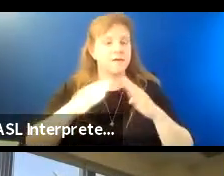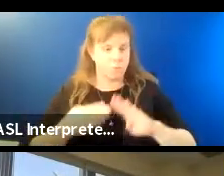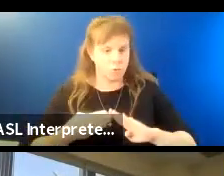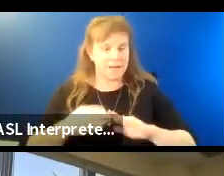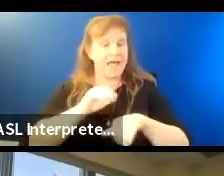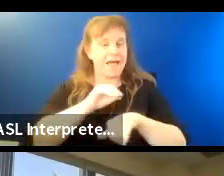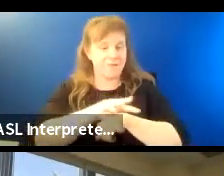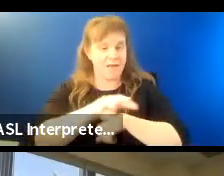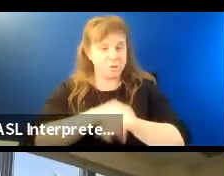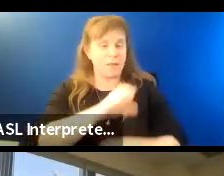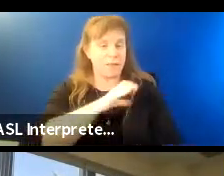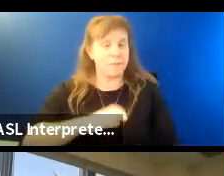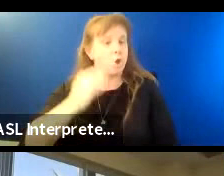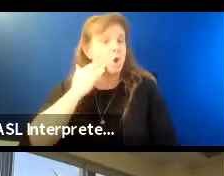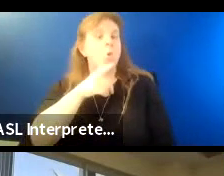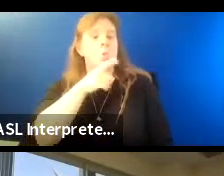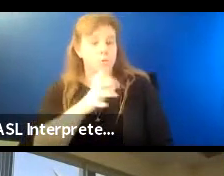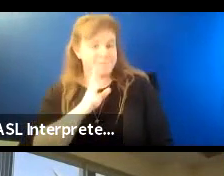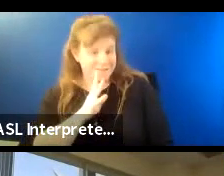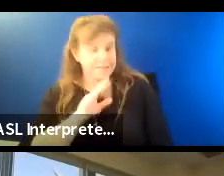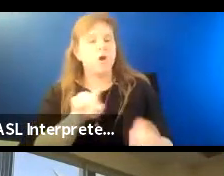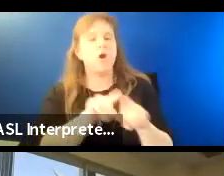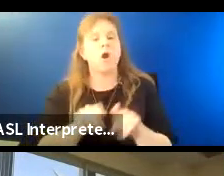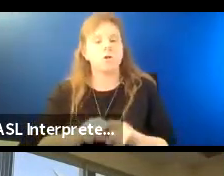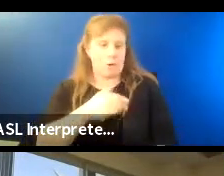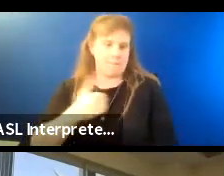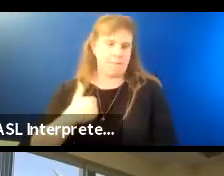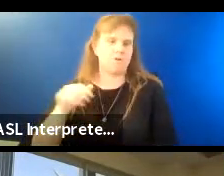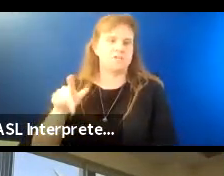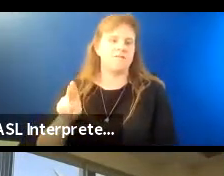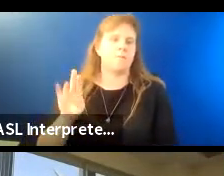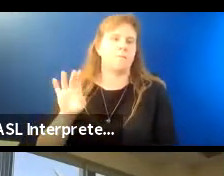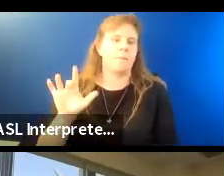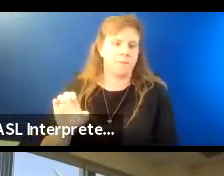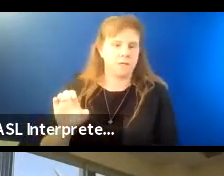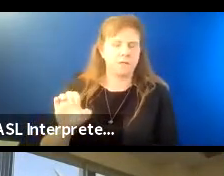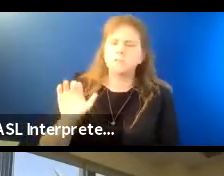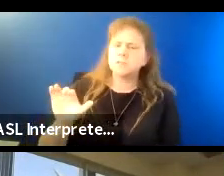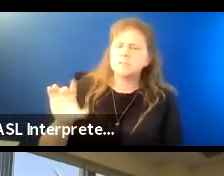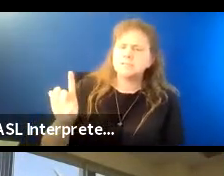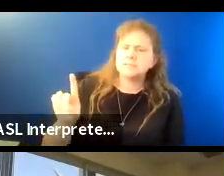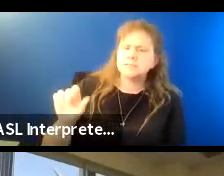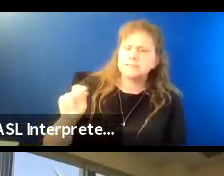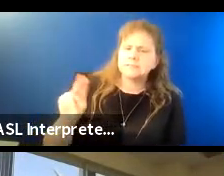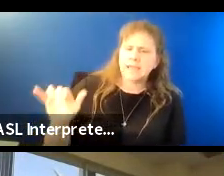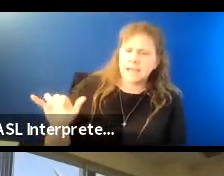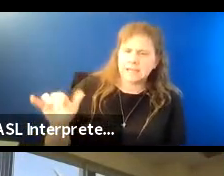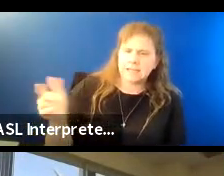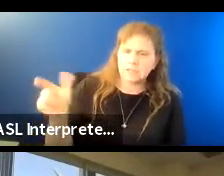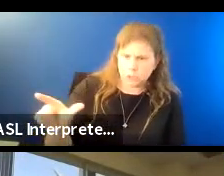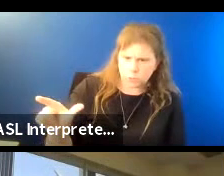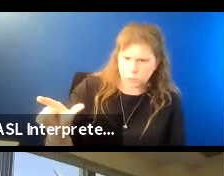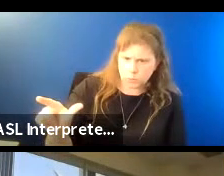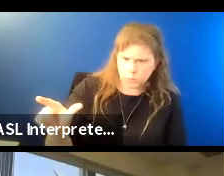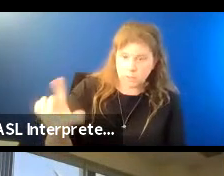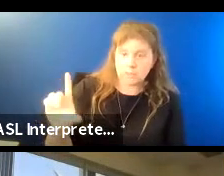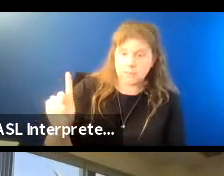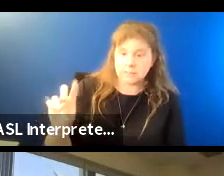know who's speaking, and also members of the public. And then Denny, maybe we'll go to you and